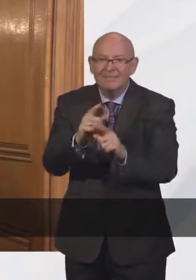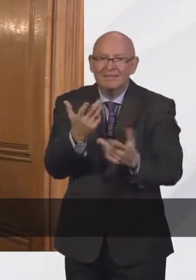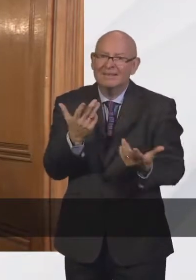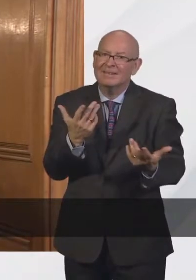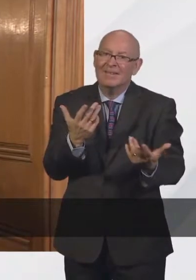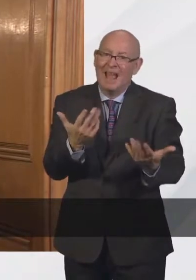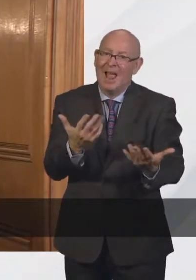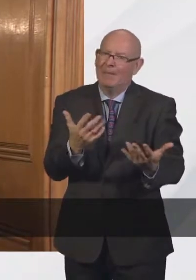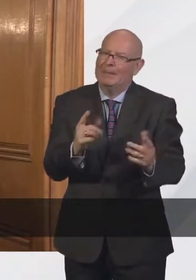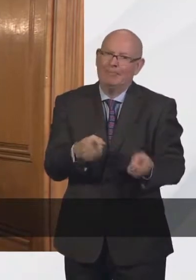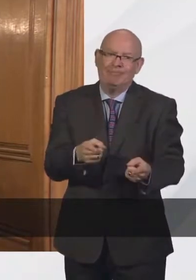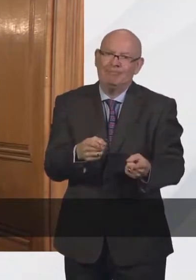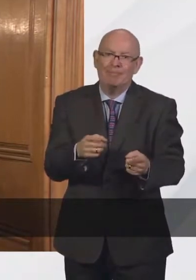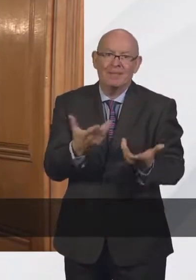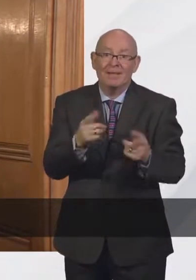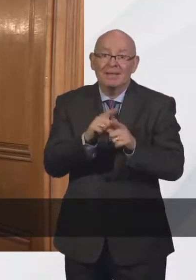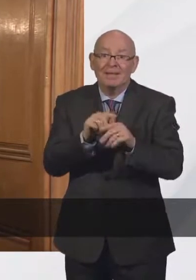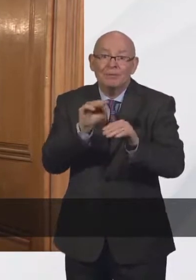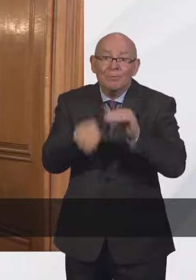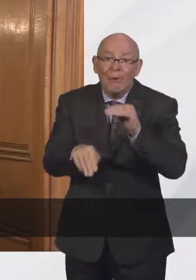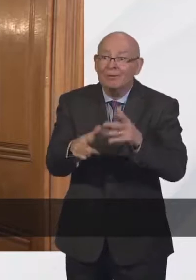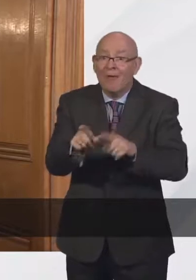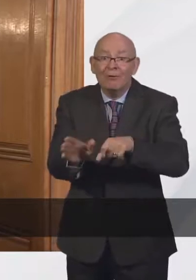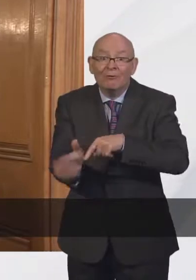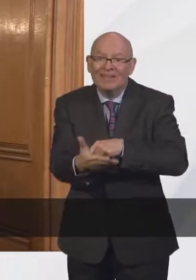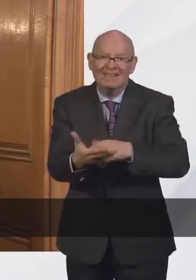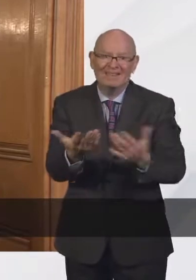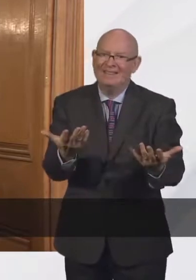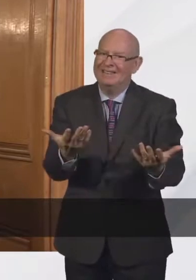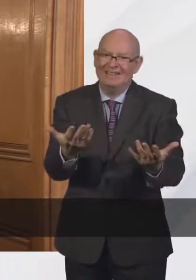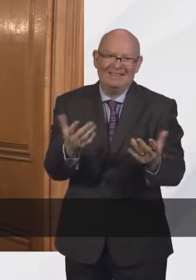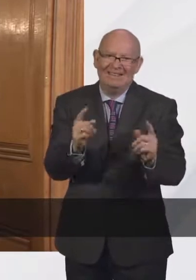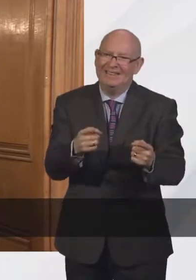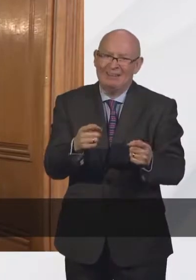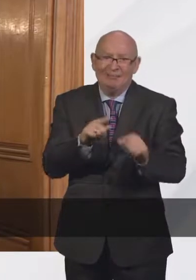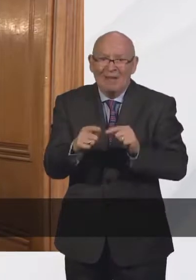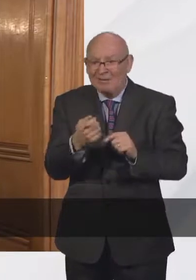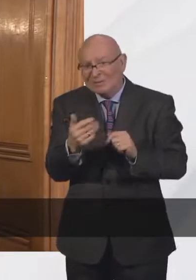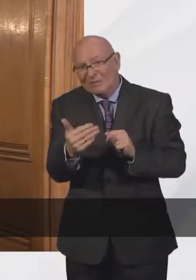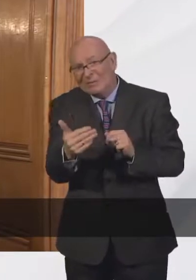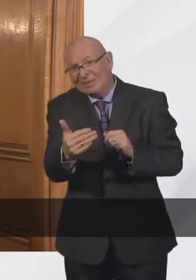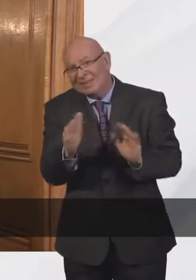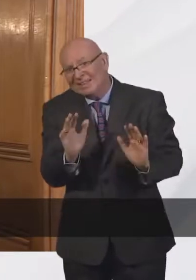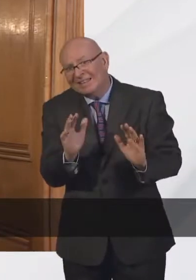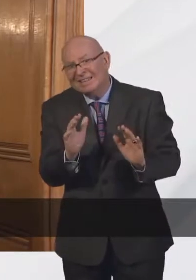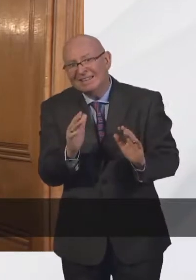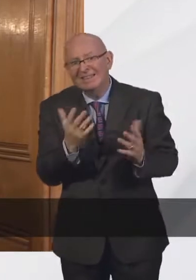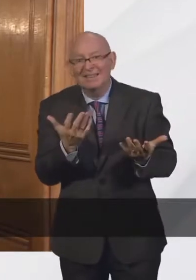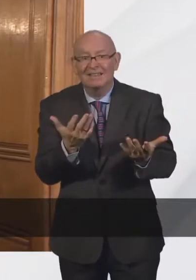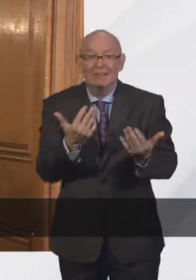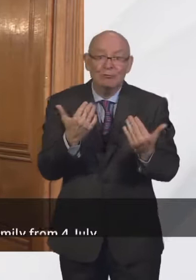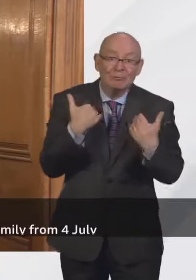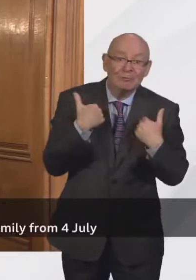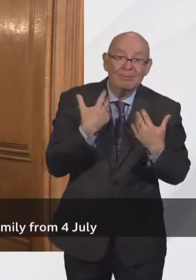package represents the summit of our ambitions. It's as far as we can go for now. But I want to stress